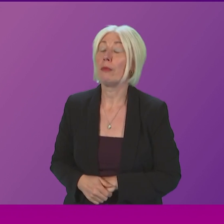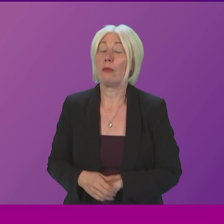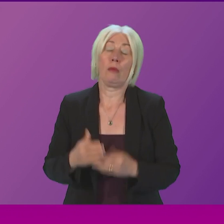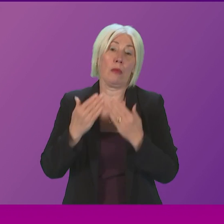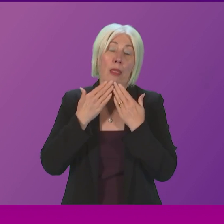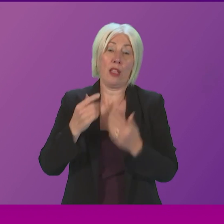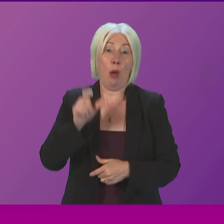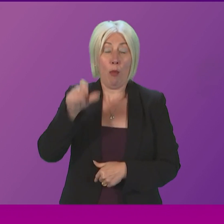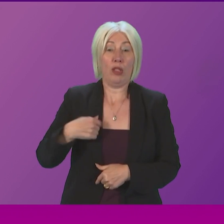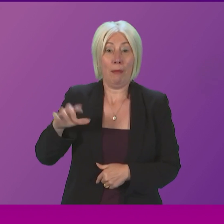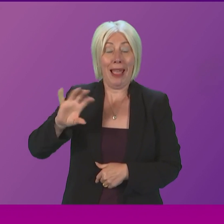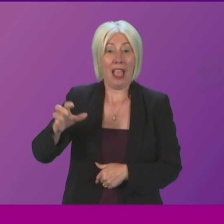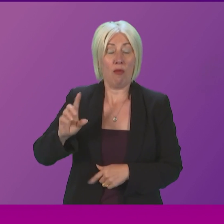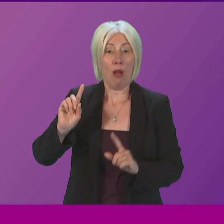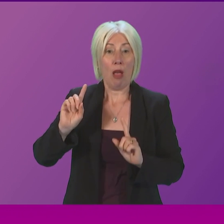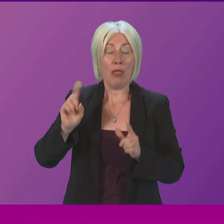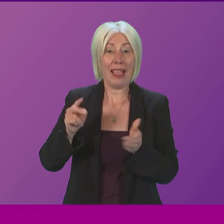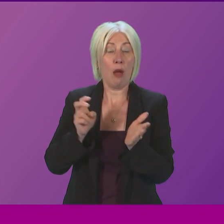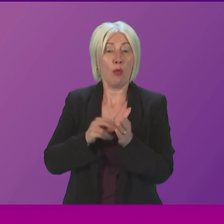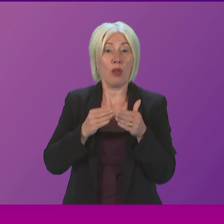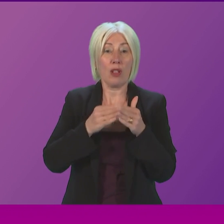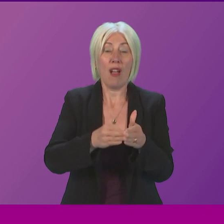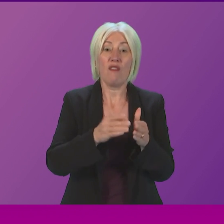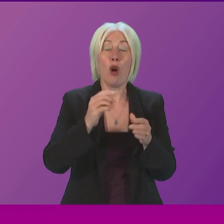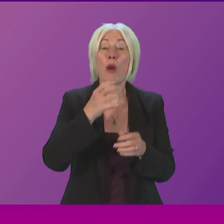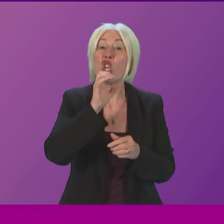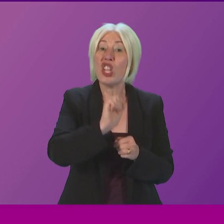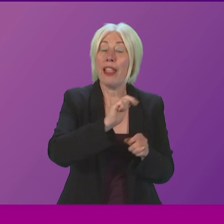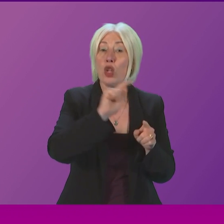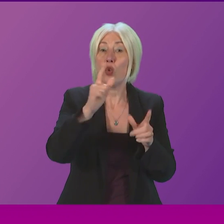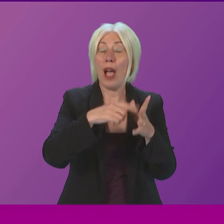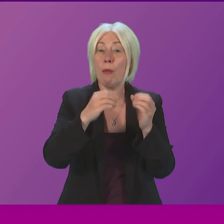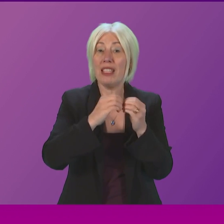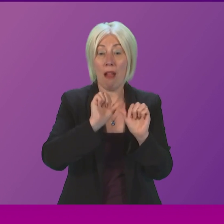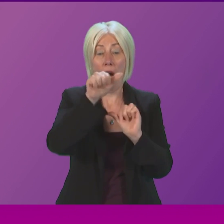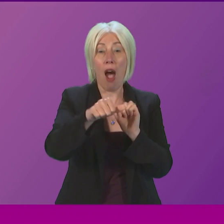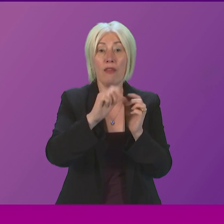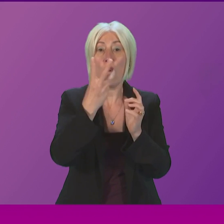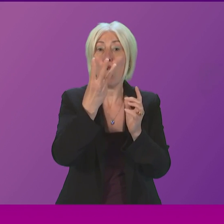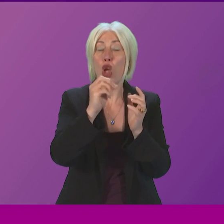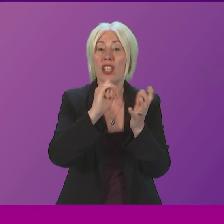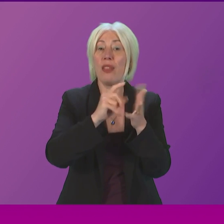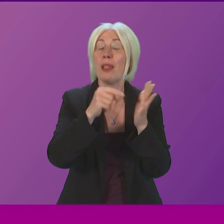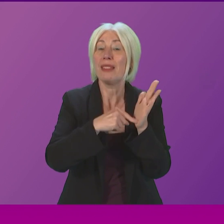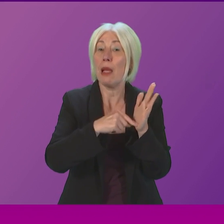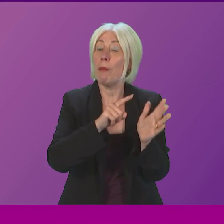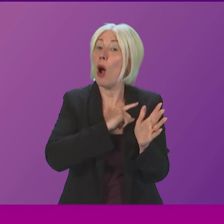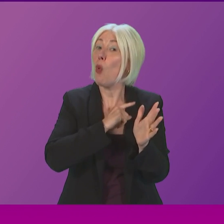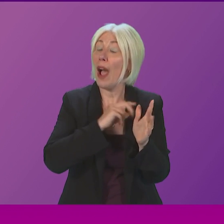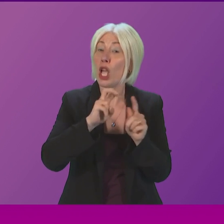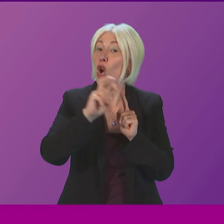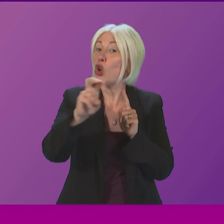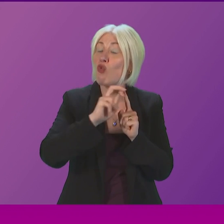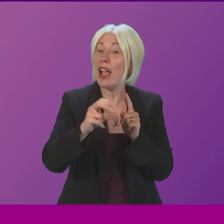Officer. My constituents can't book sailings between Shetland and Aberdeen beyond 30th September because Transport Scotland's not opened up the